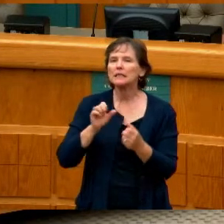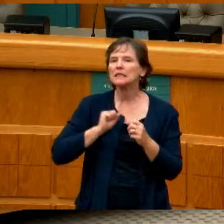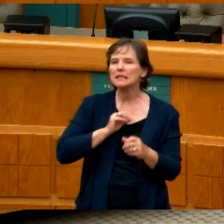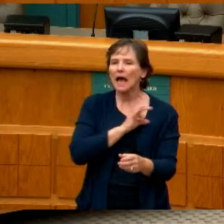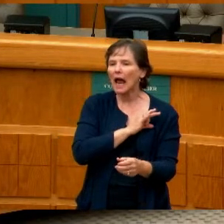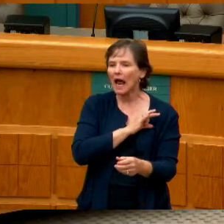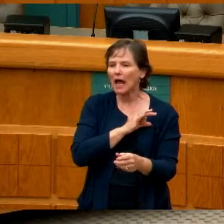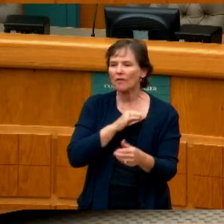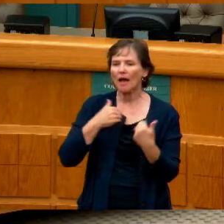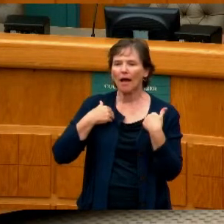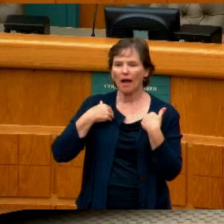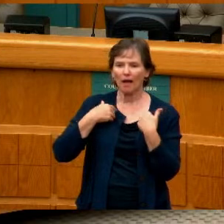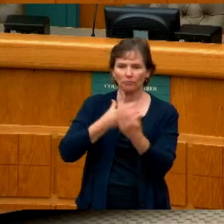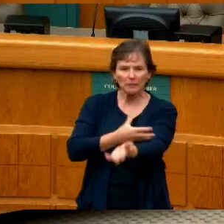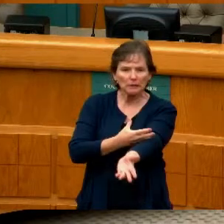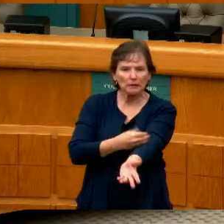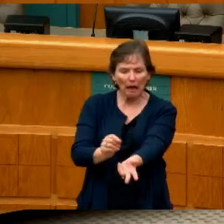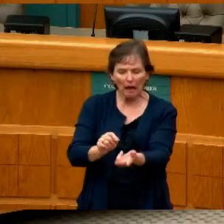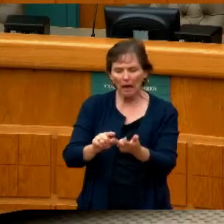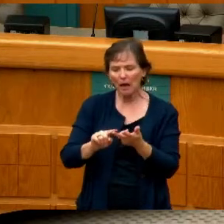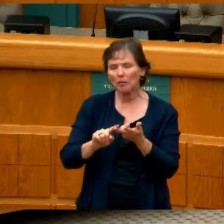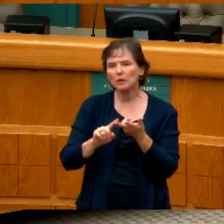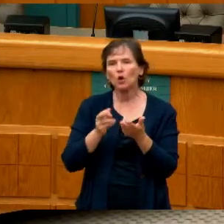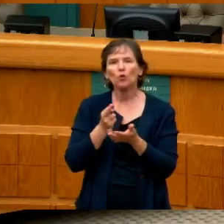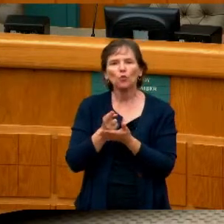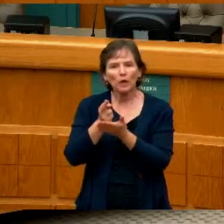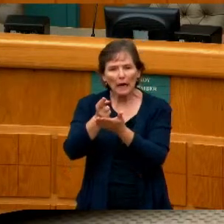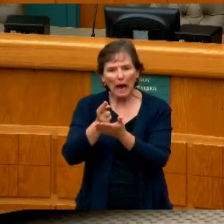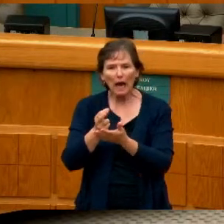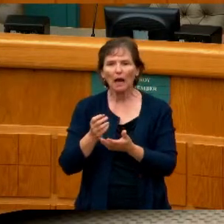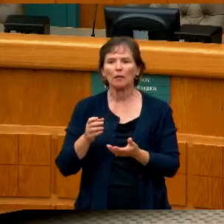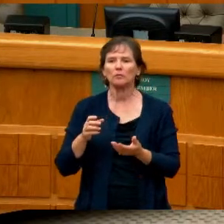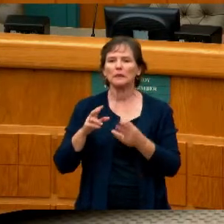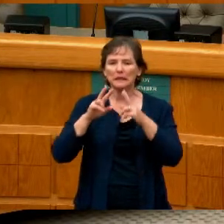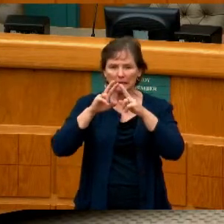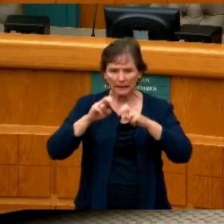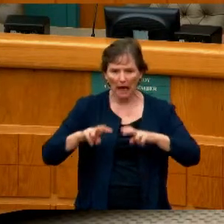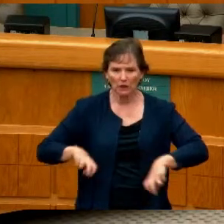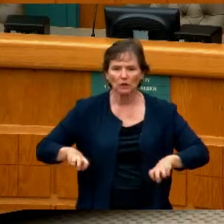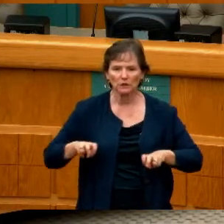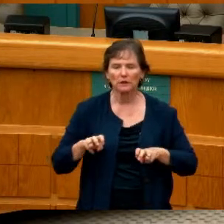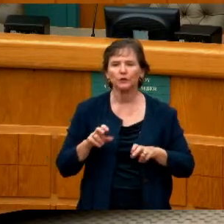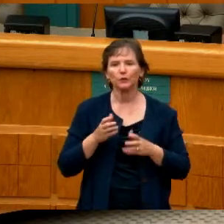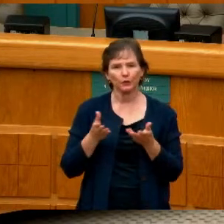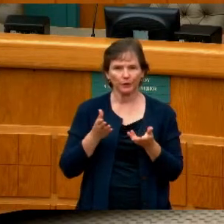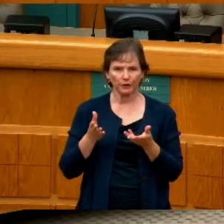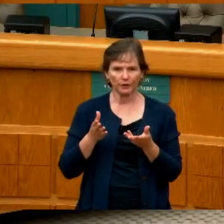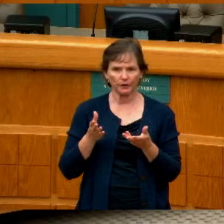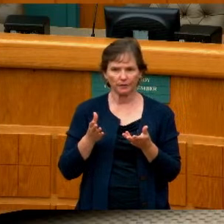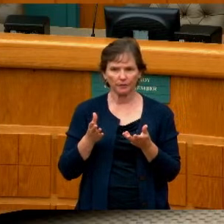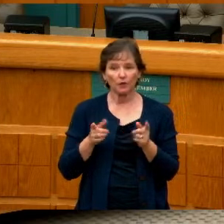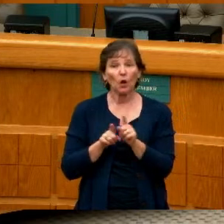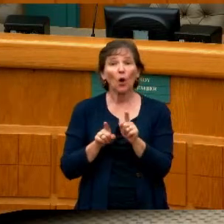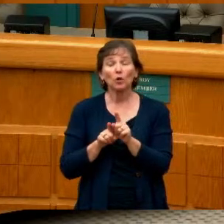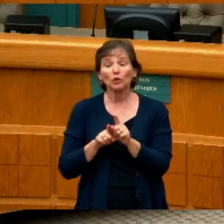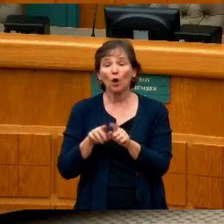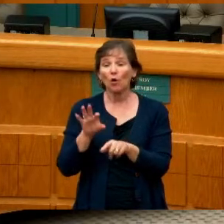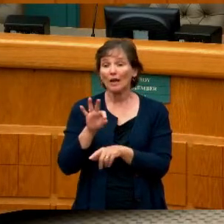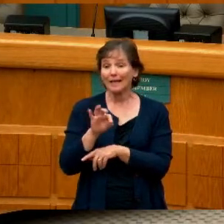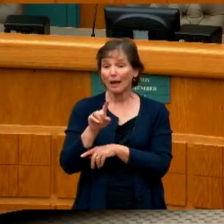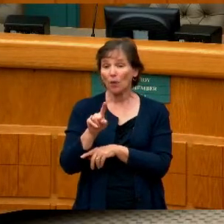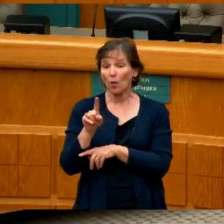staff, custodial staff working in those areas as well. Clinical staff providing diagnostic, laboratory,